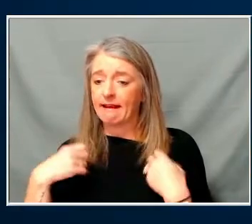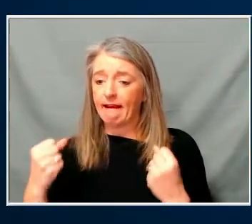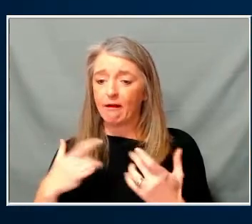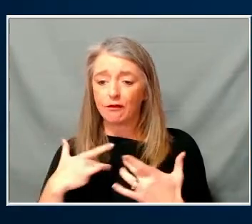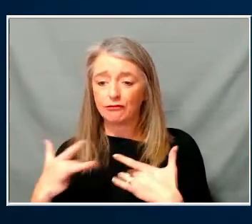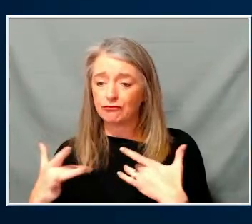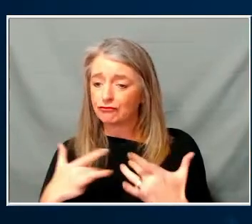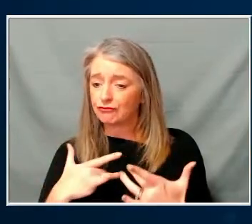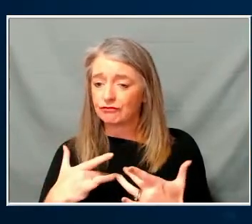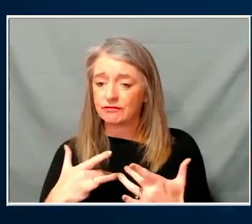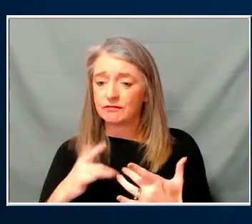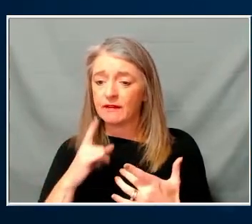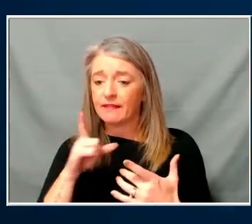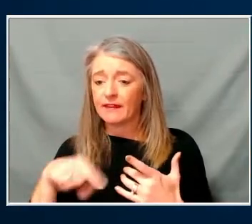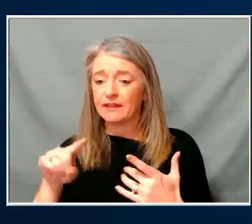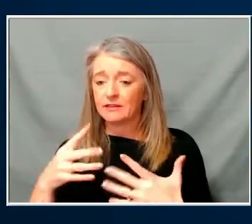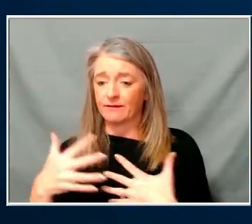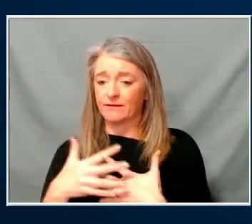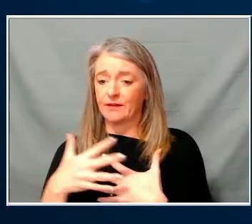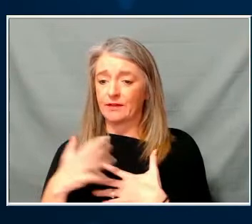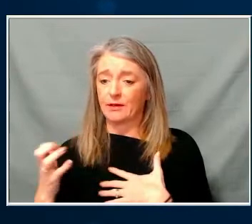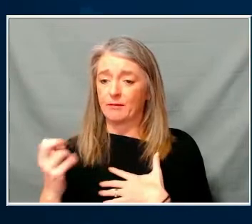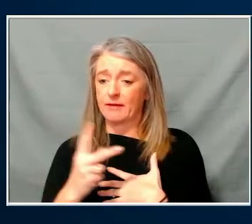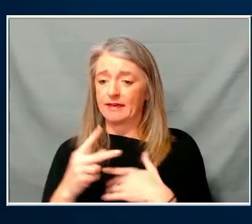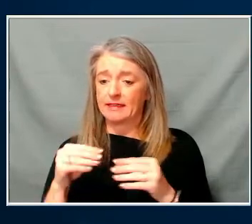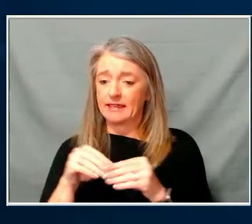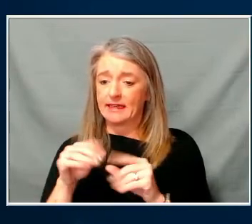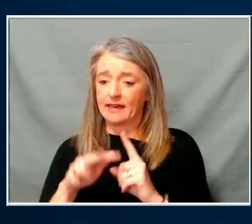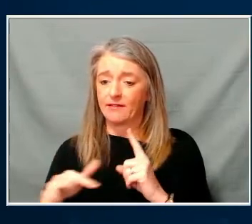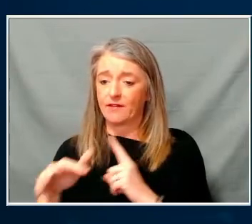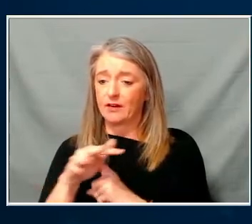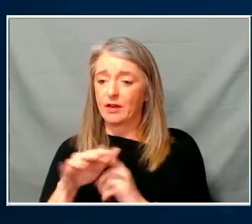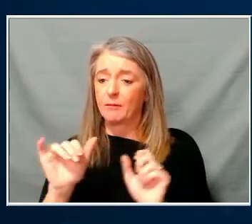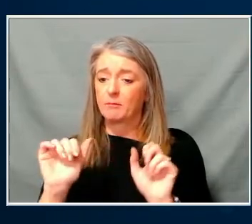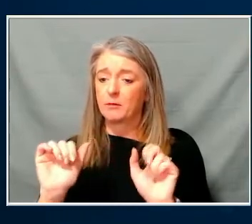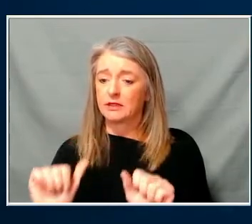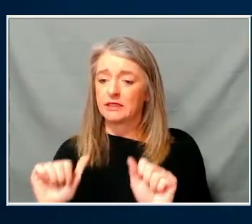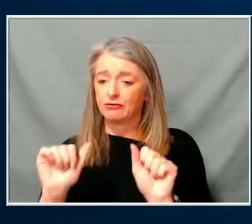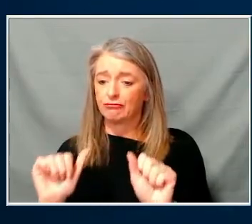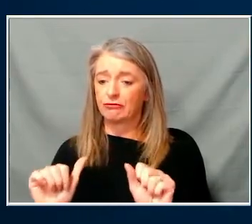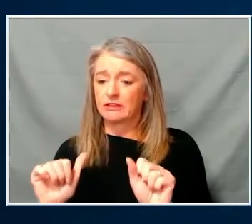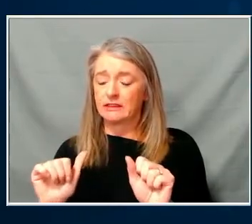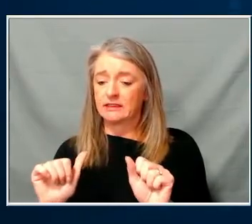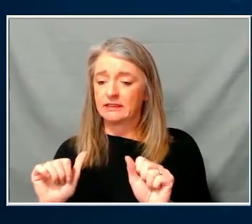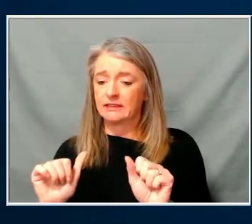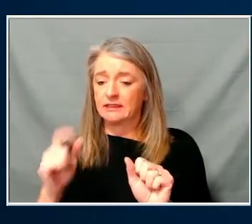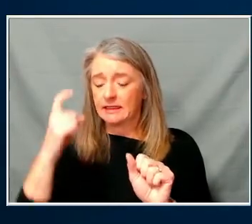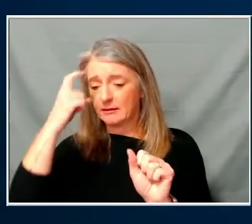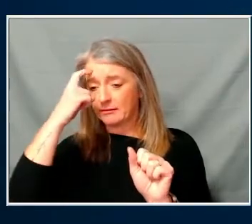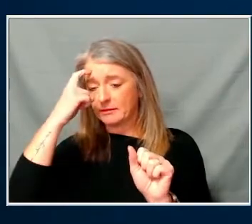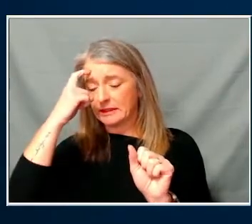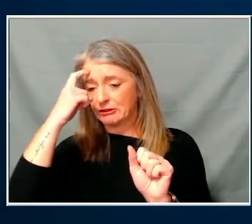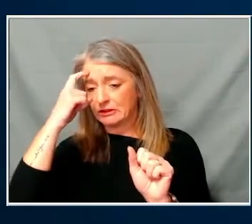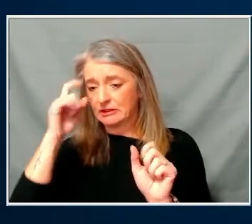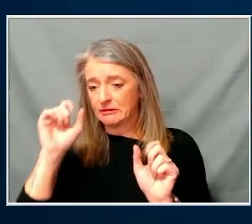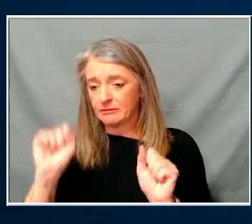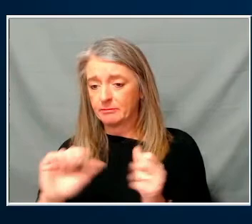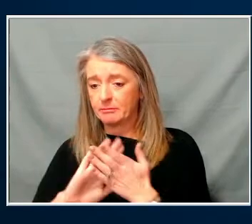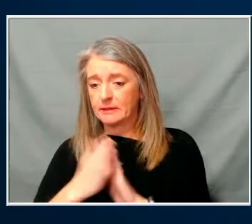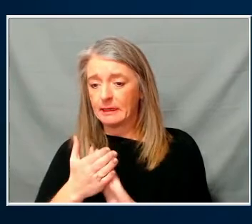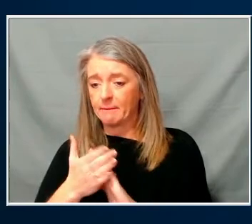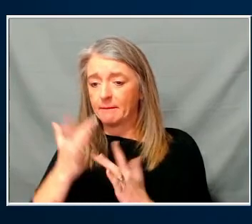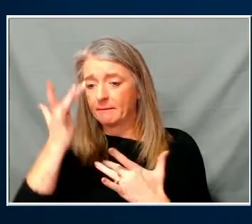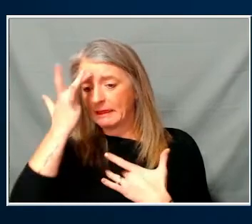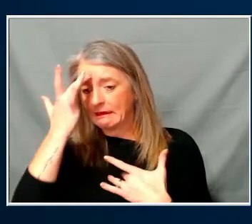just fearful to come back into an environment where they could potentially in their mind they could potentially become